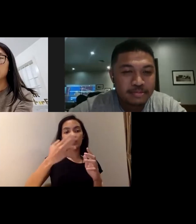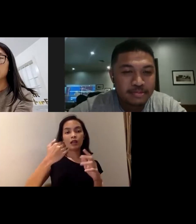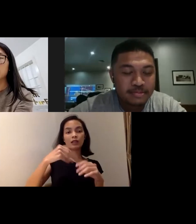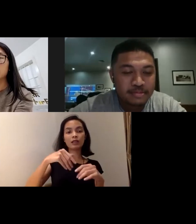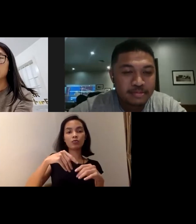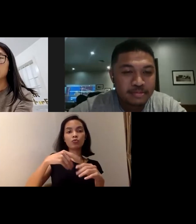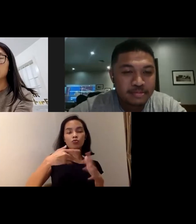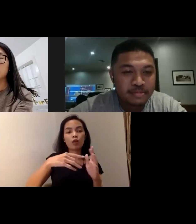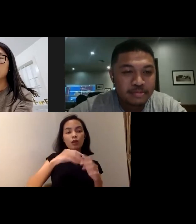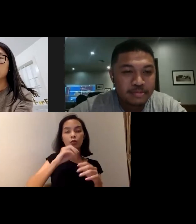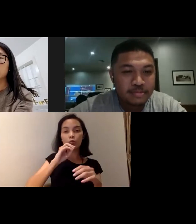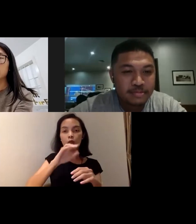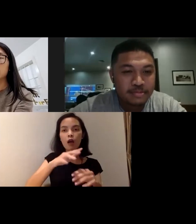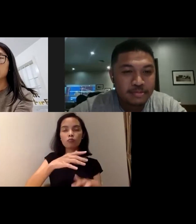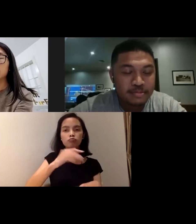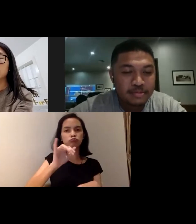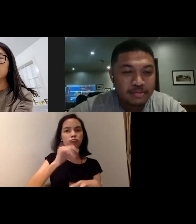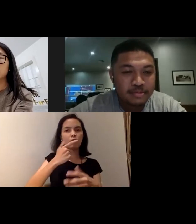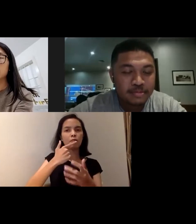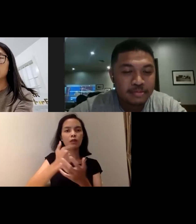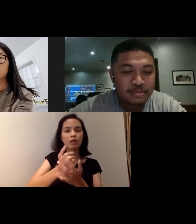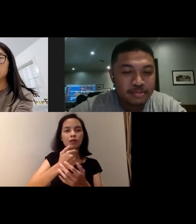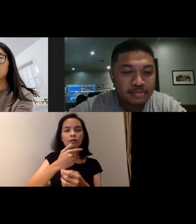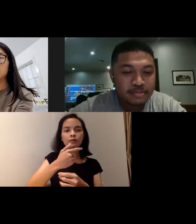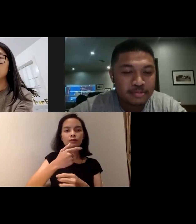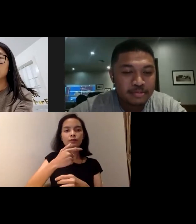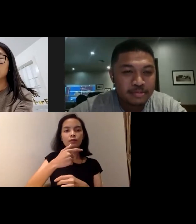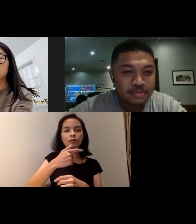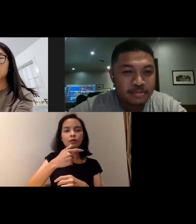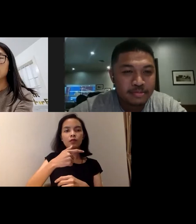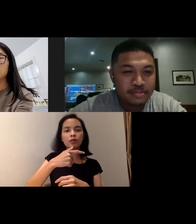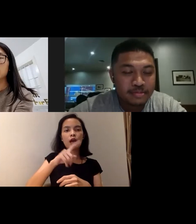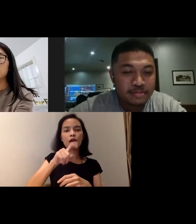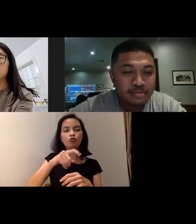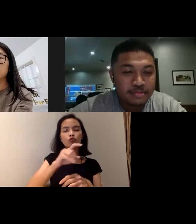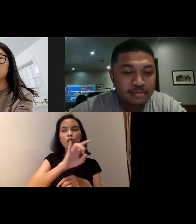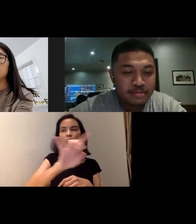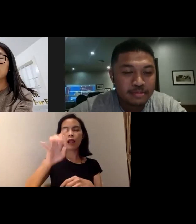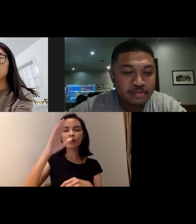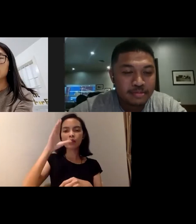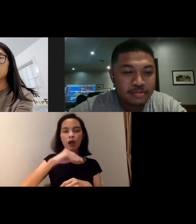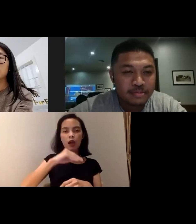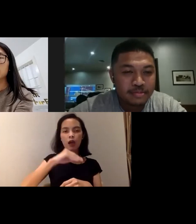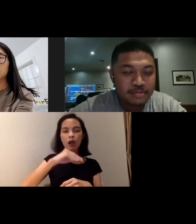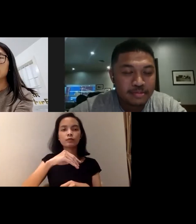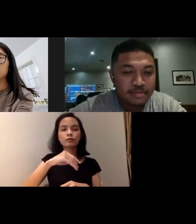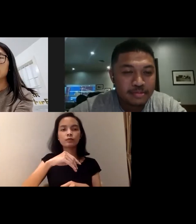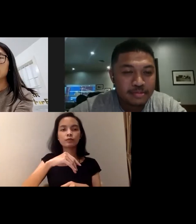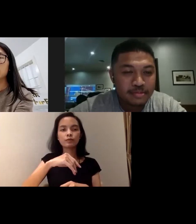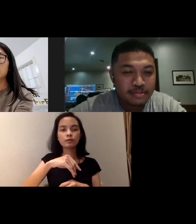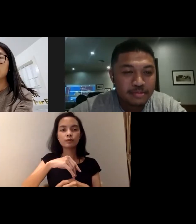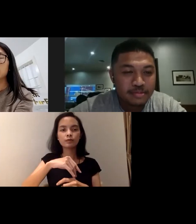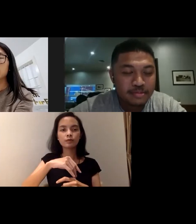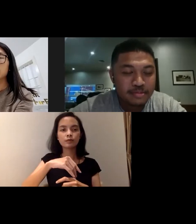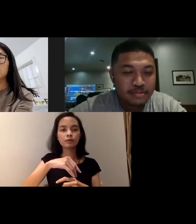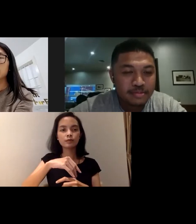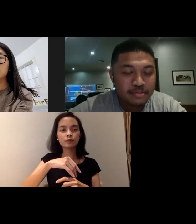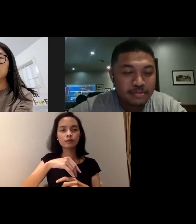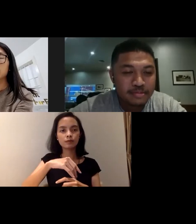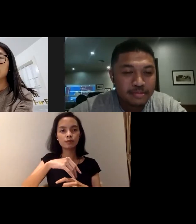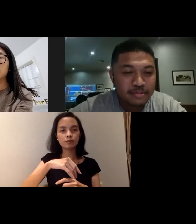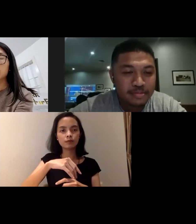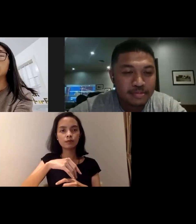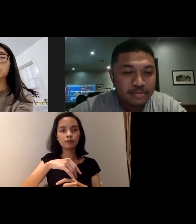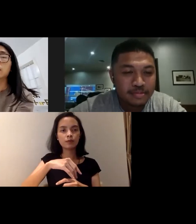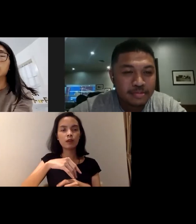a very important message to show out there. So now, I'm